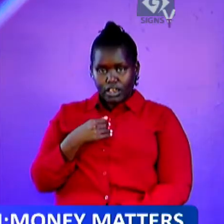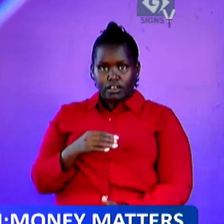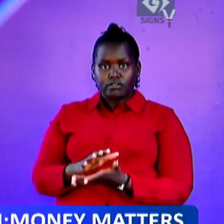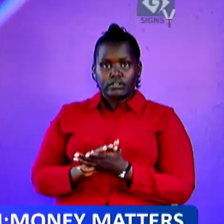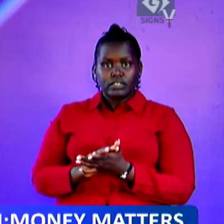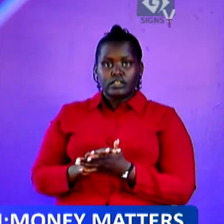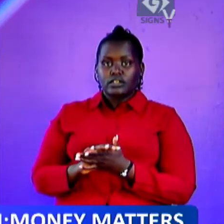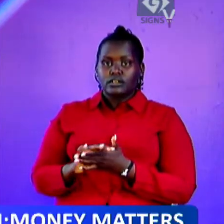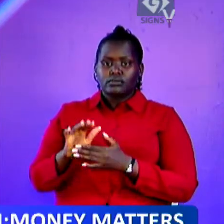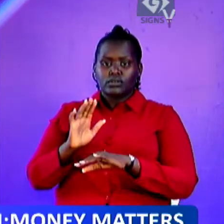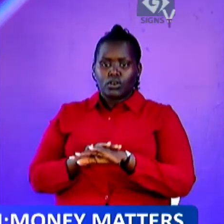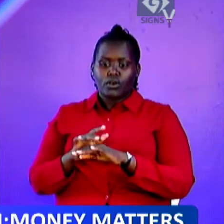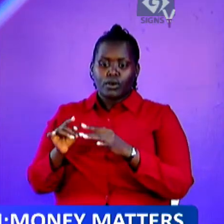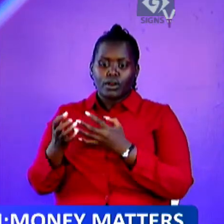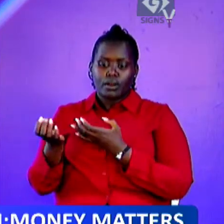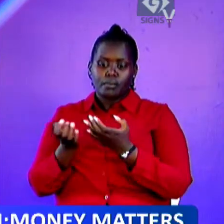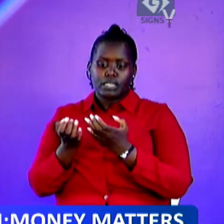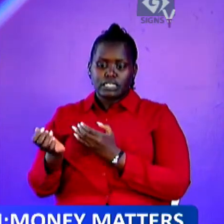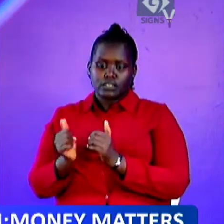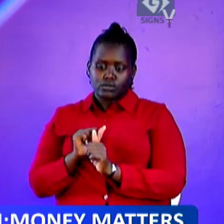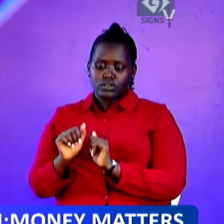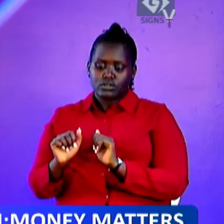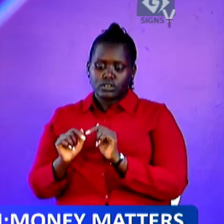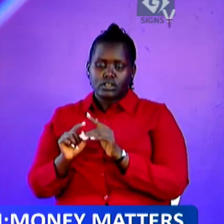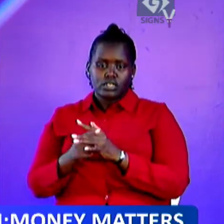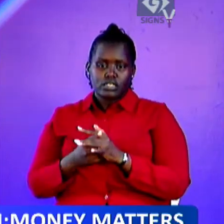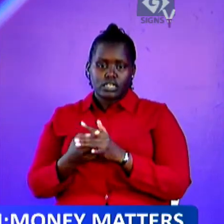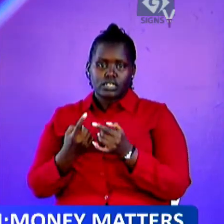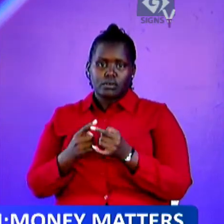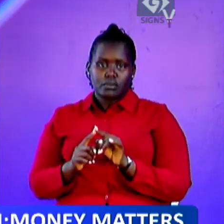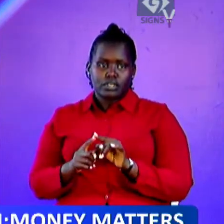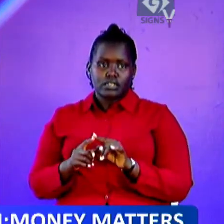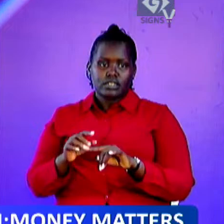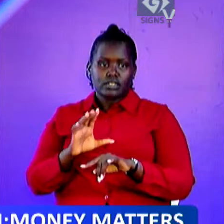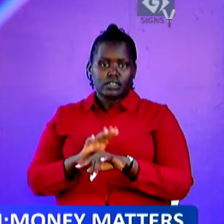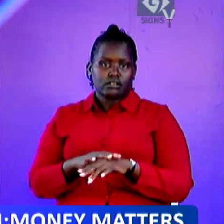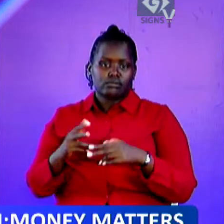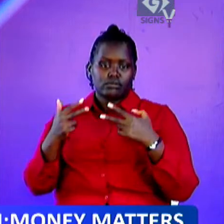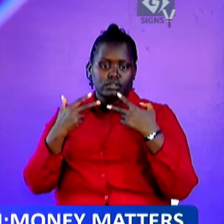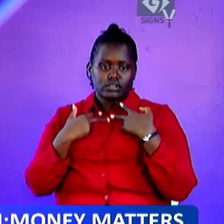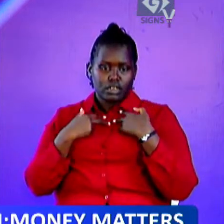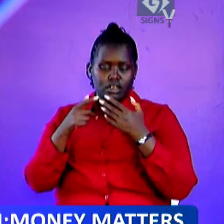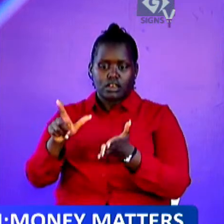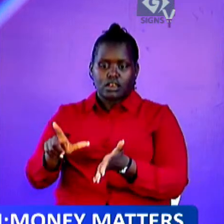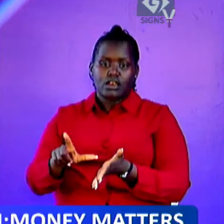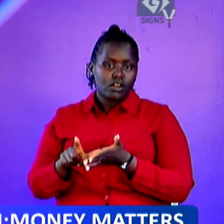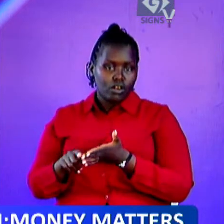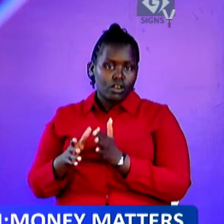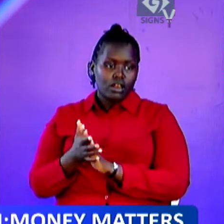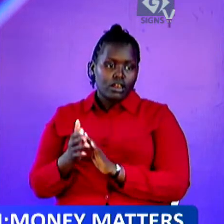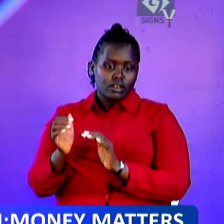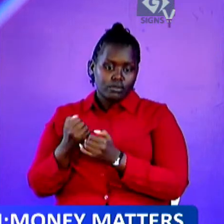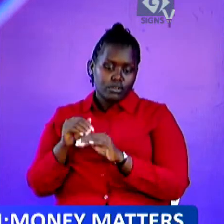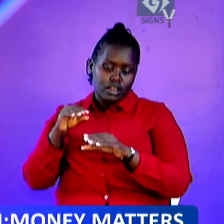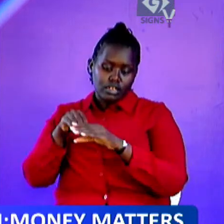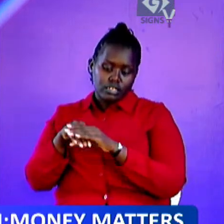that start, but then they get stronghold because of a depth in terms of accessing